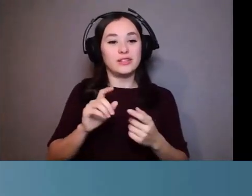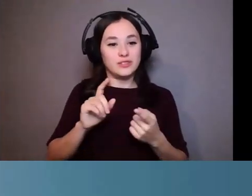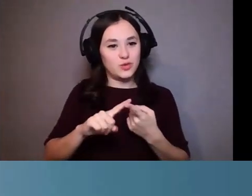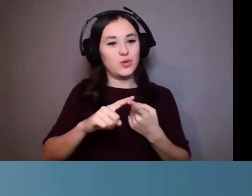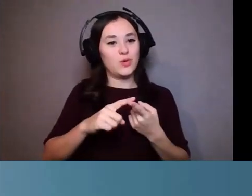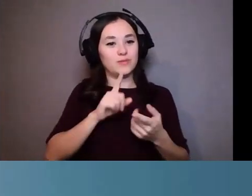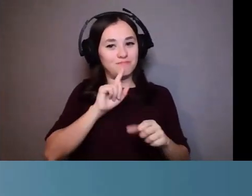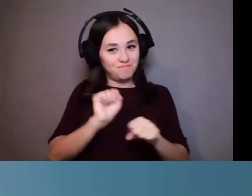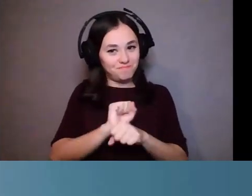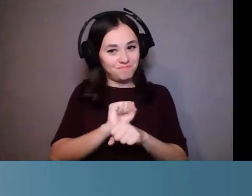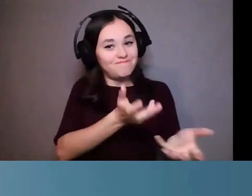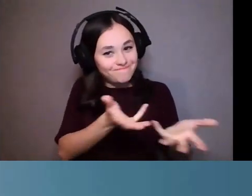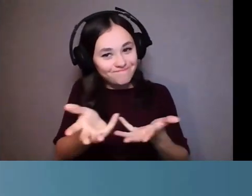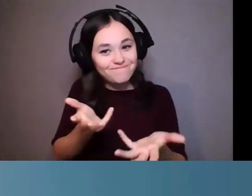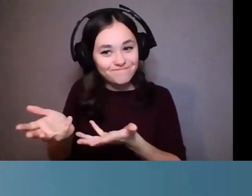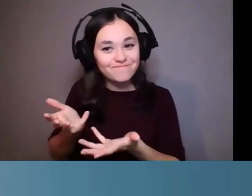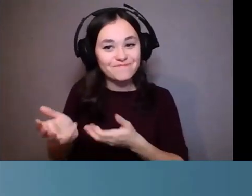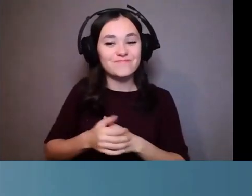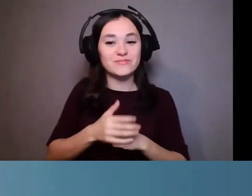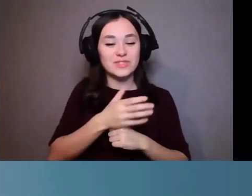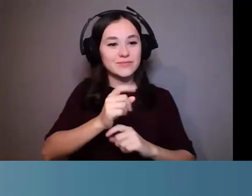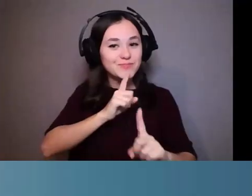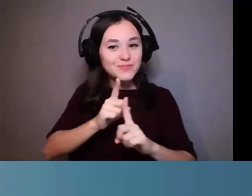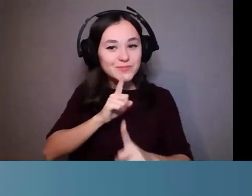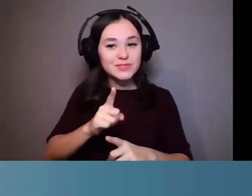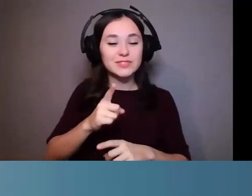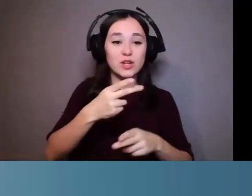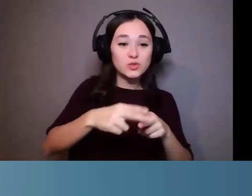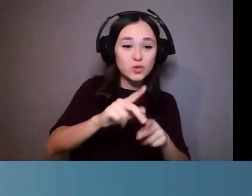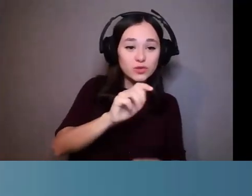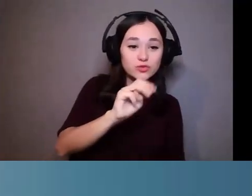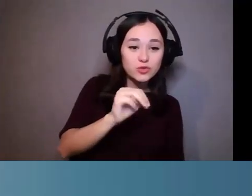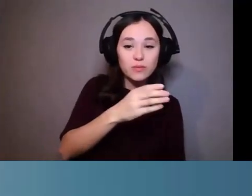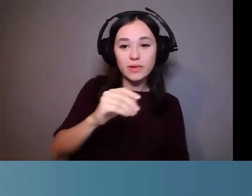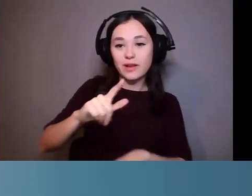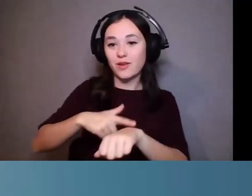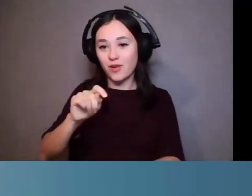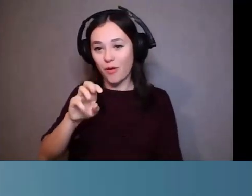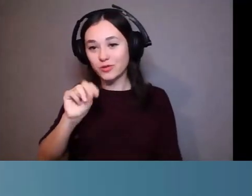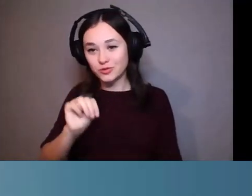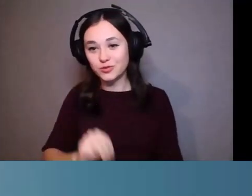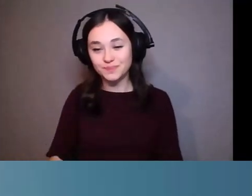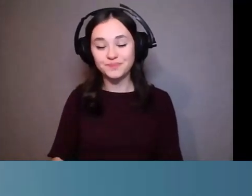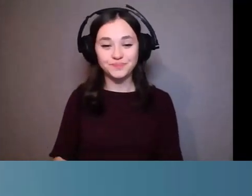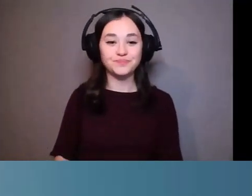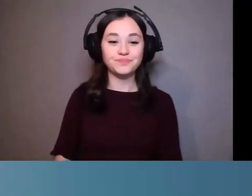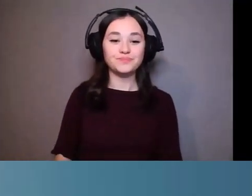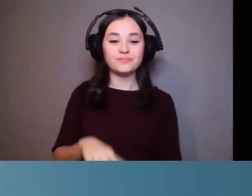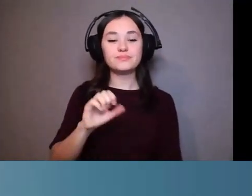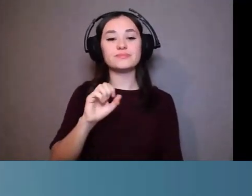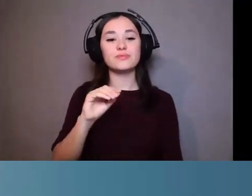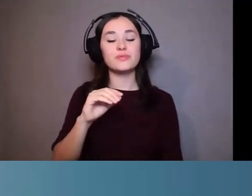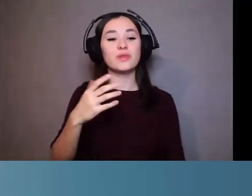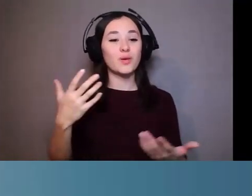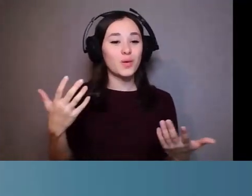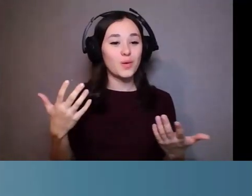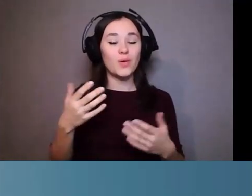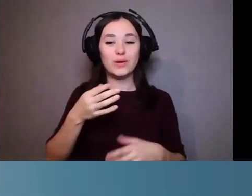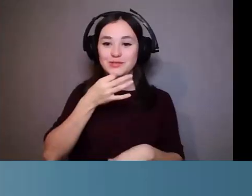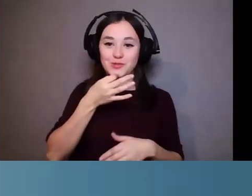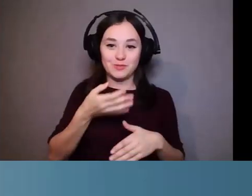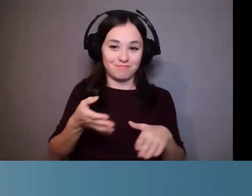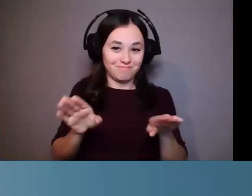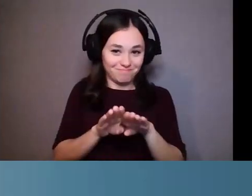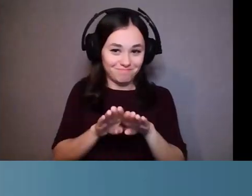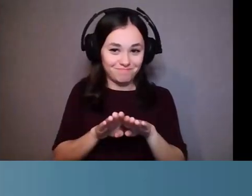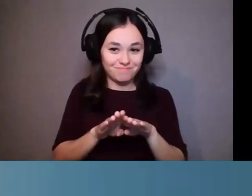in some of the conversations about both the short term and the long term going into next year. So we would ask you in closing to keep an